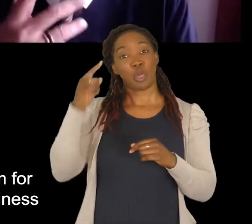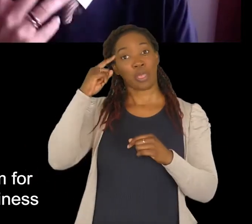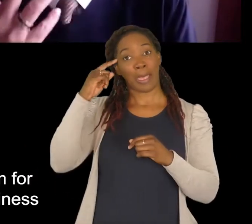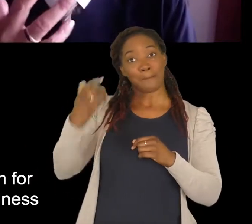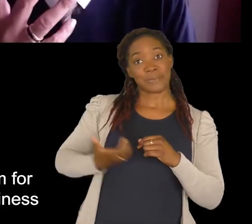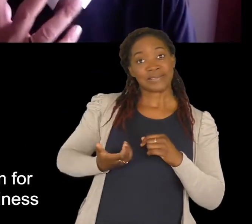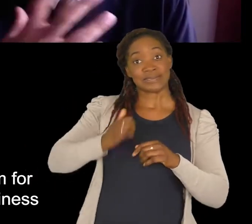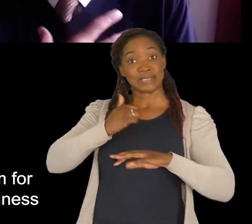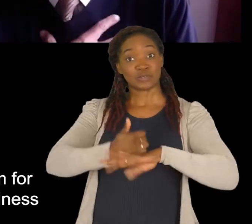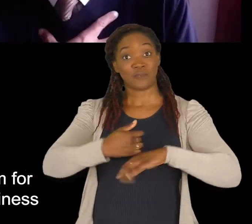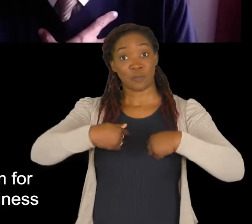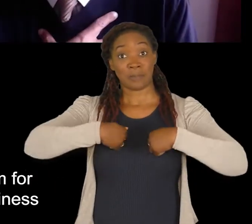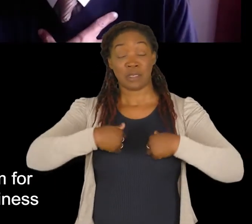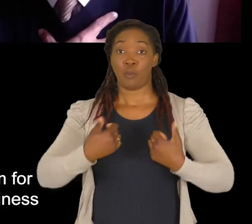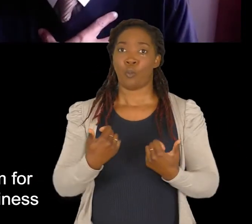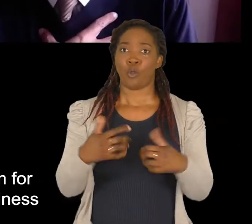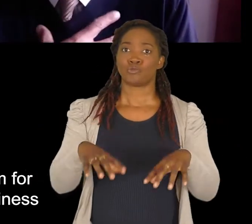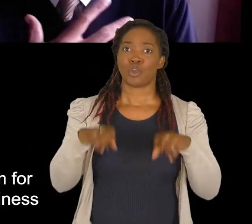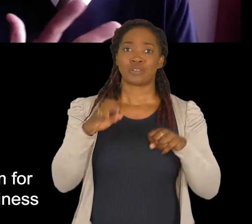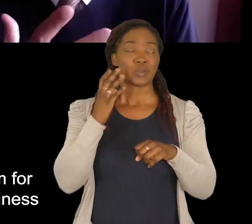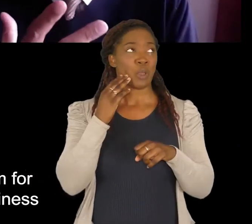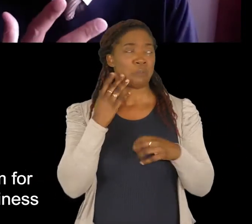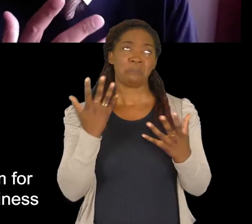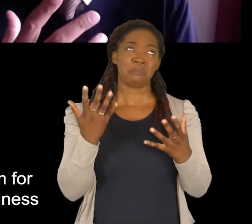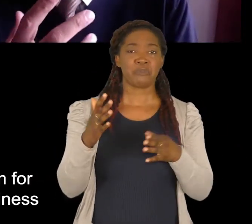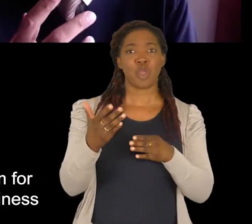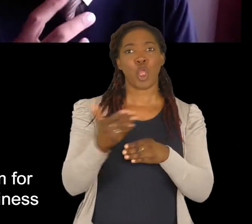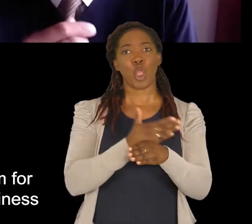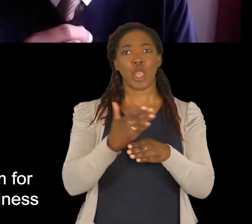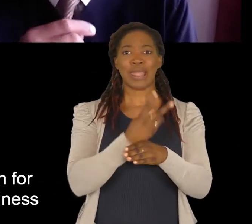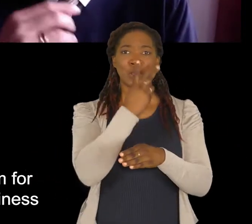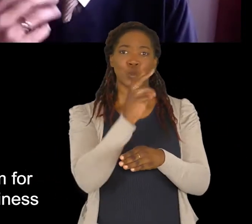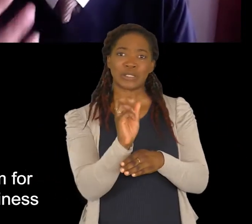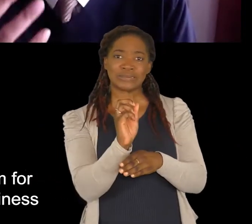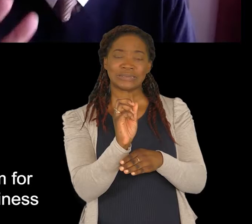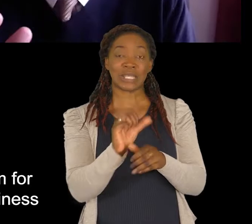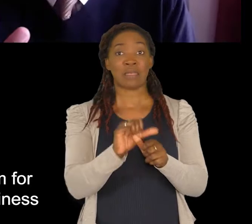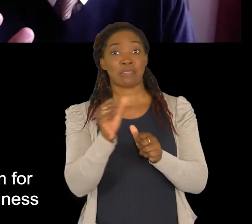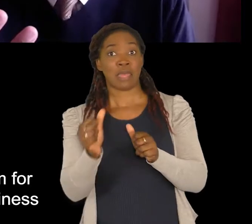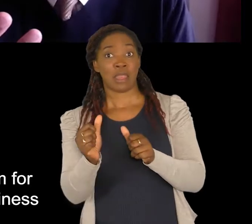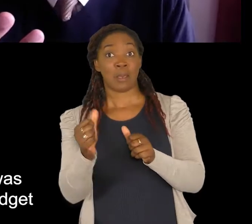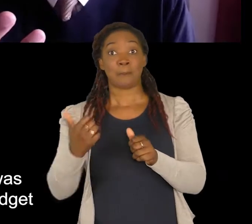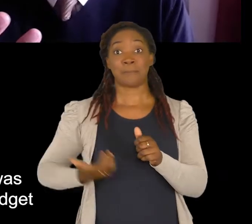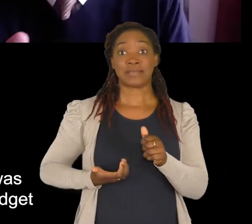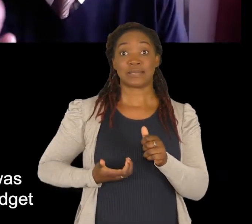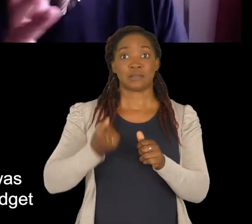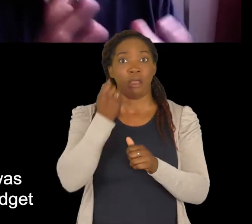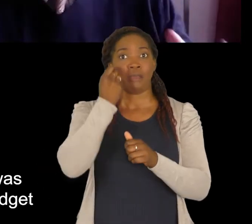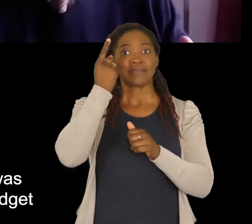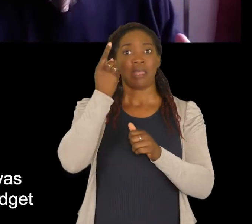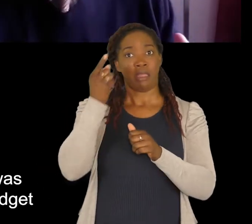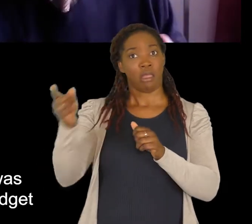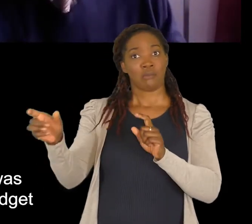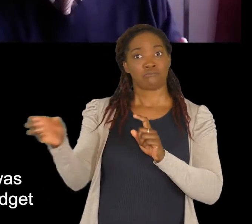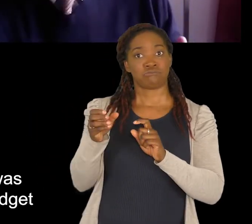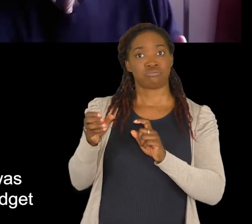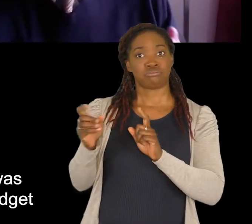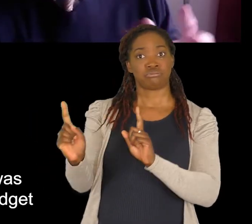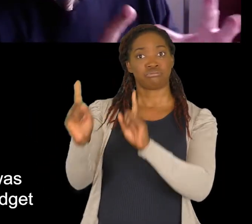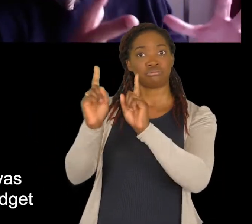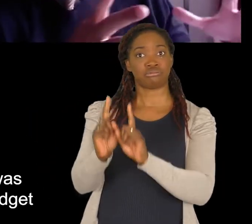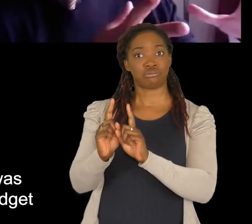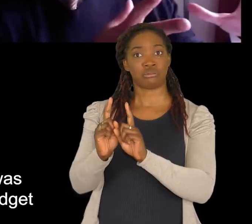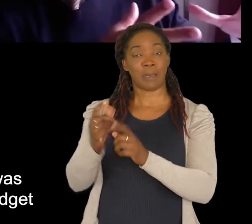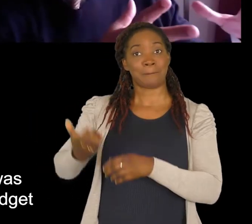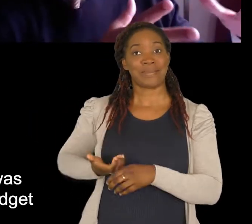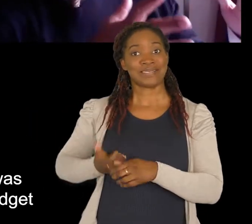think entrepreneurialism for me started in my early 20s. And then I had a business idea and I found a business partner.